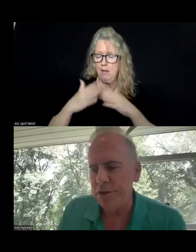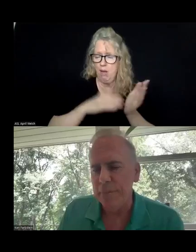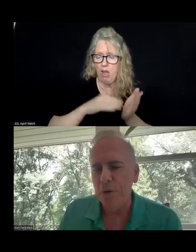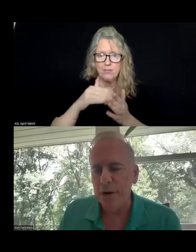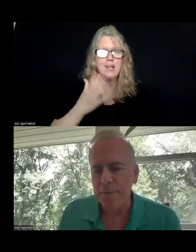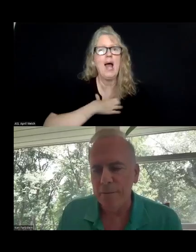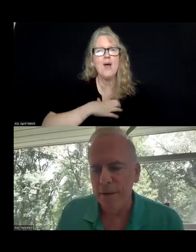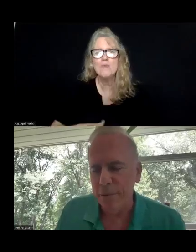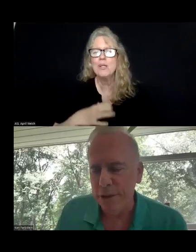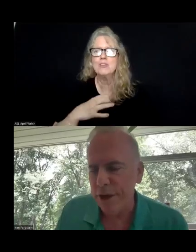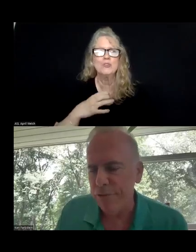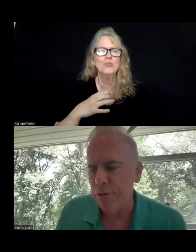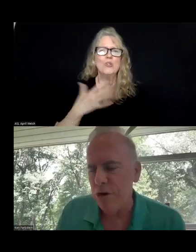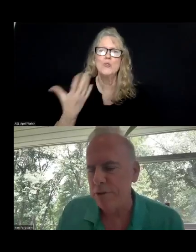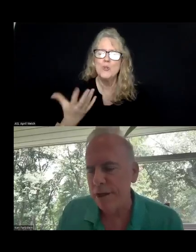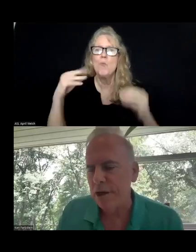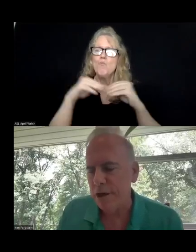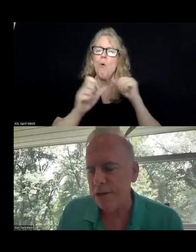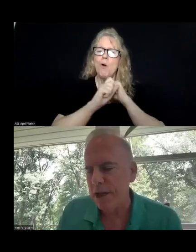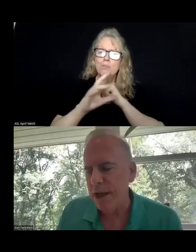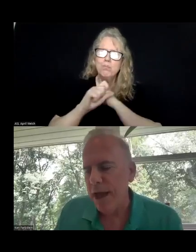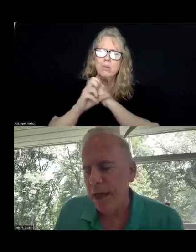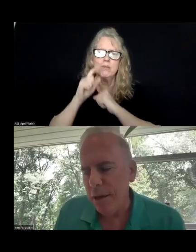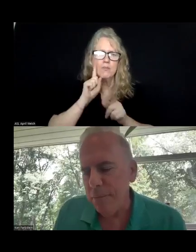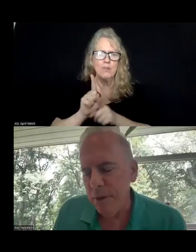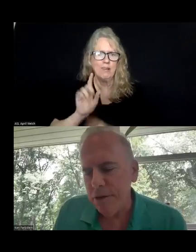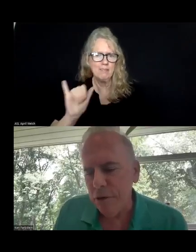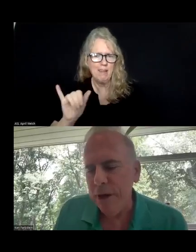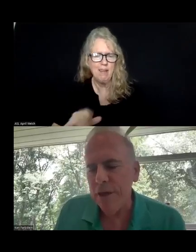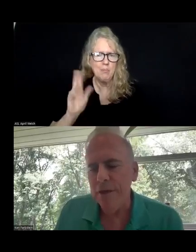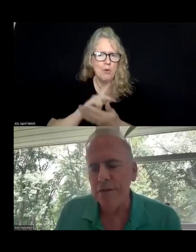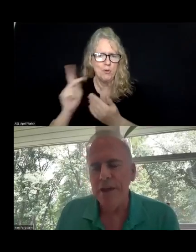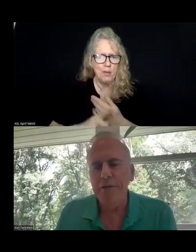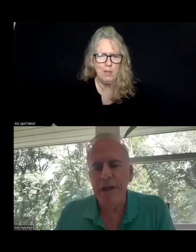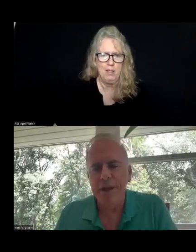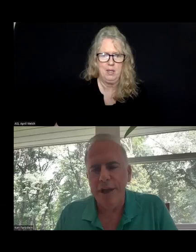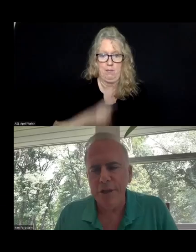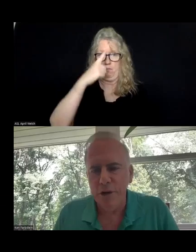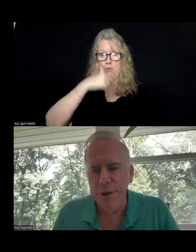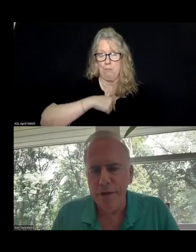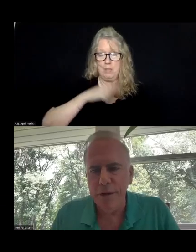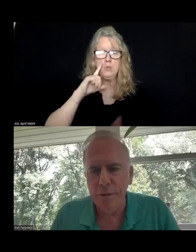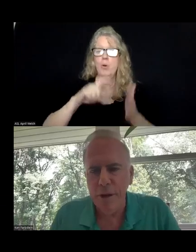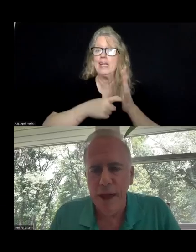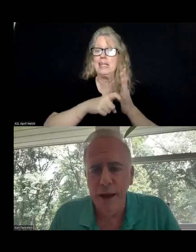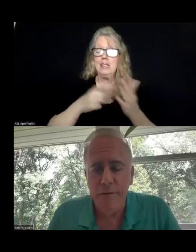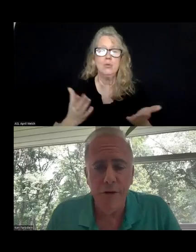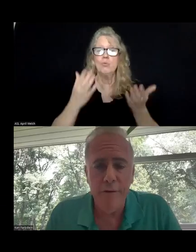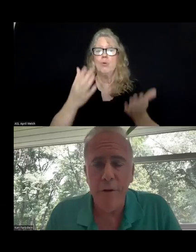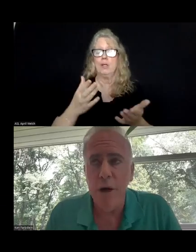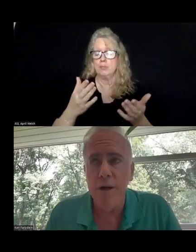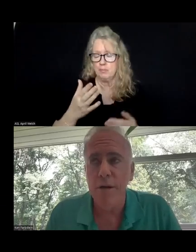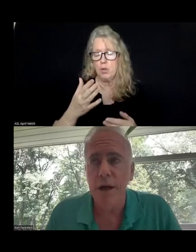wish there was a lot more publicity for programs like Laura's. For me, the key recommendation would be